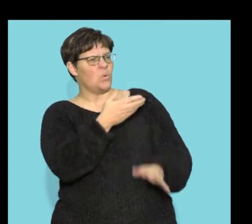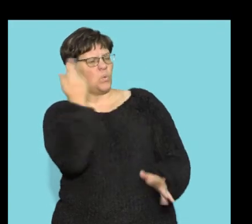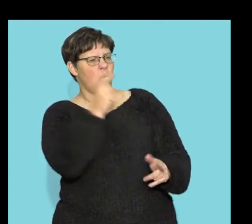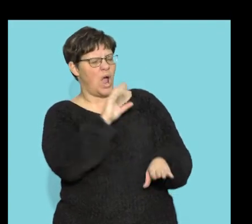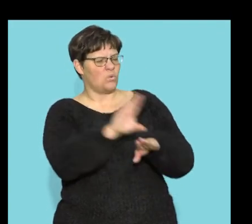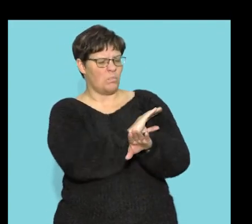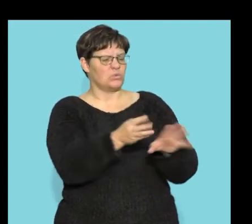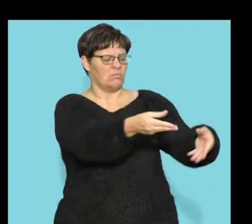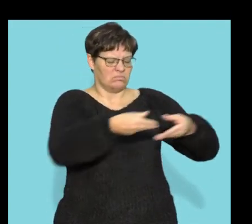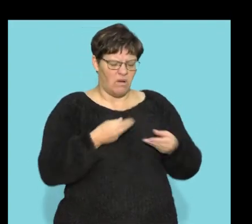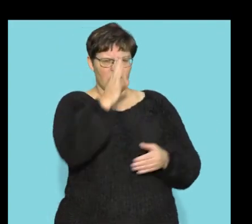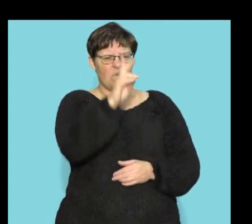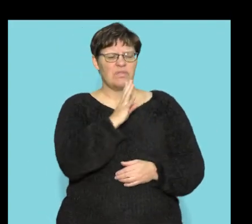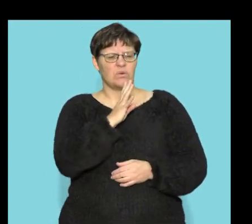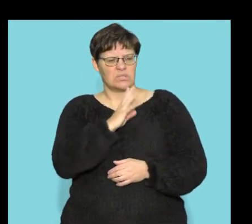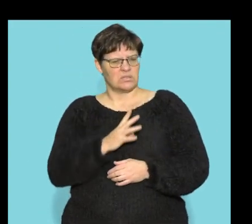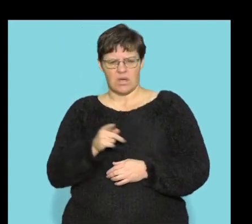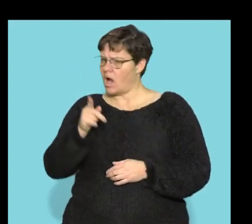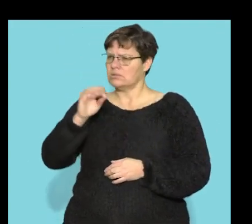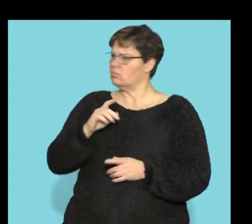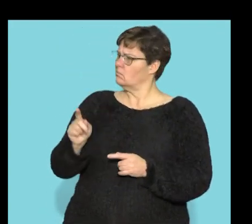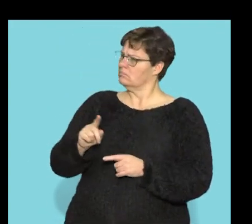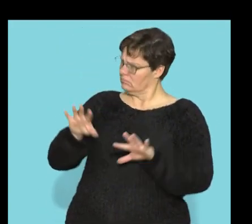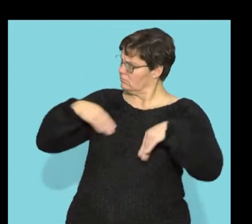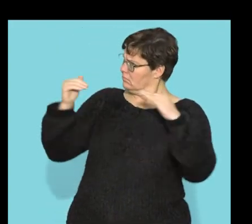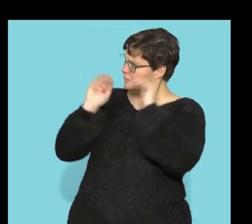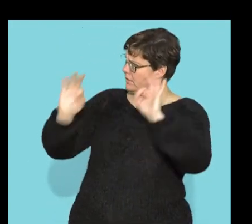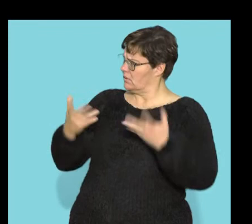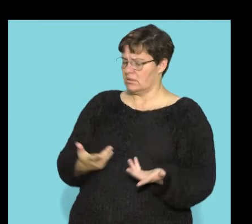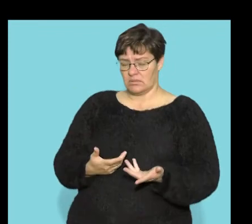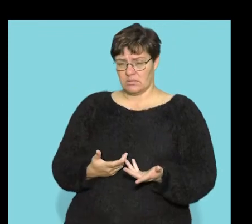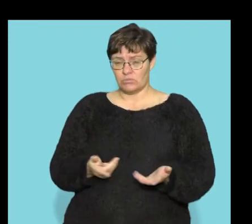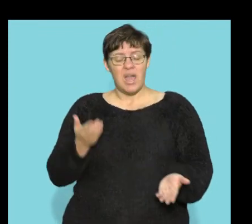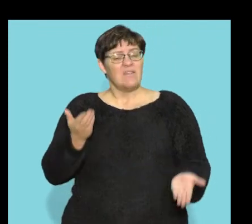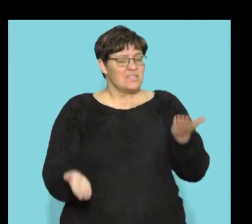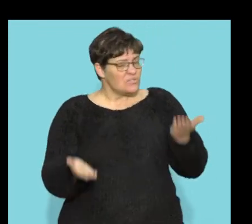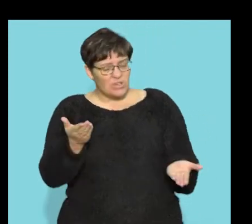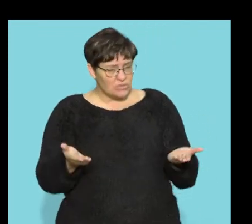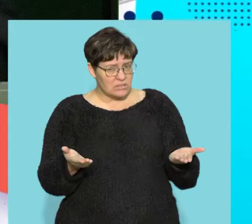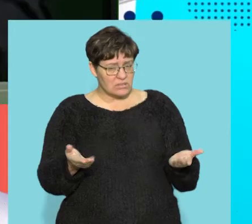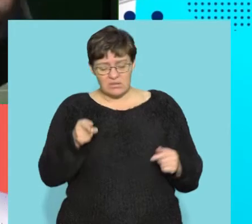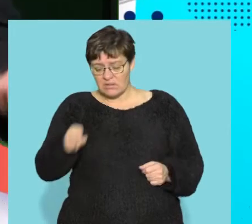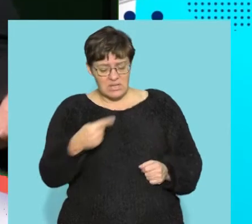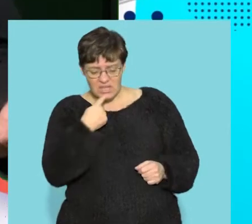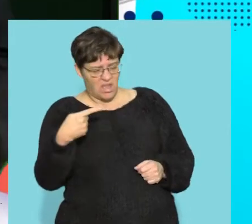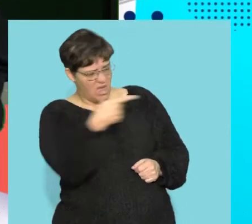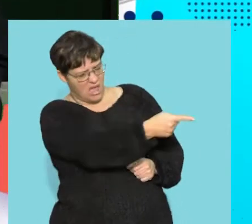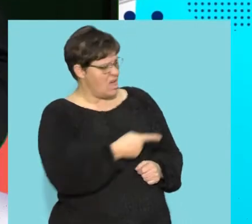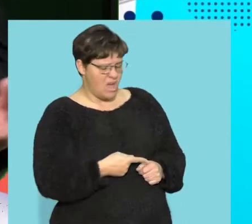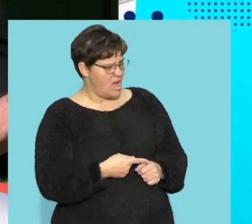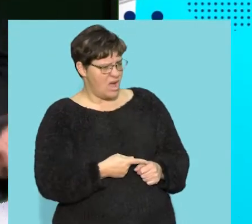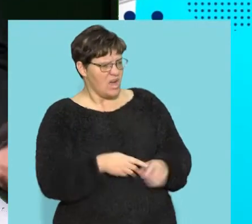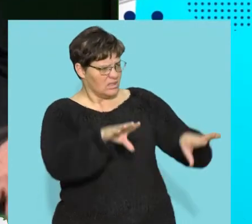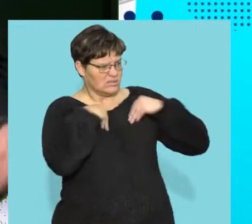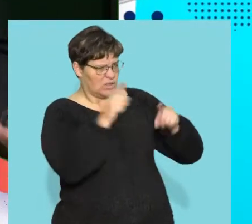Rand. Tim disagrees. Right. So obviously we have a scenario here now where the one partner is saying you shouldn't have done it, and the other